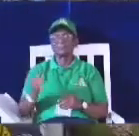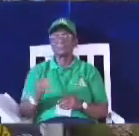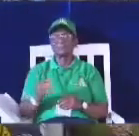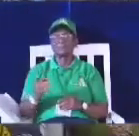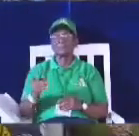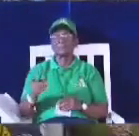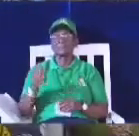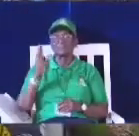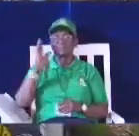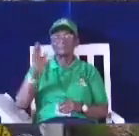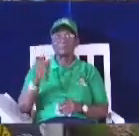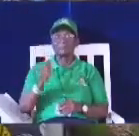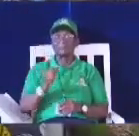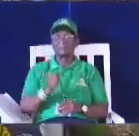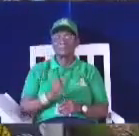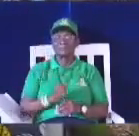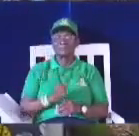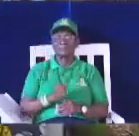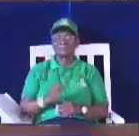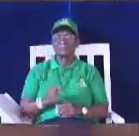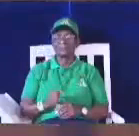you're going to get a partner.